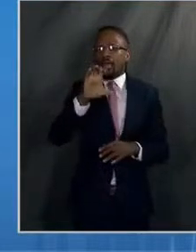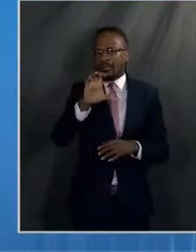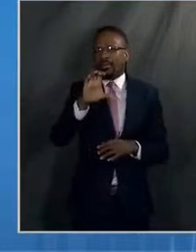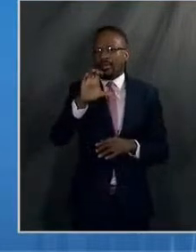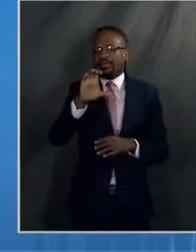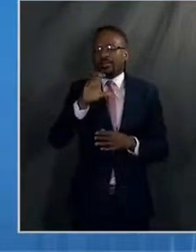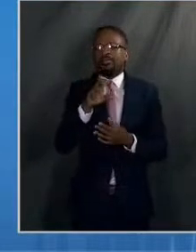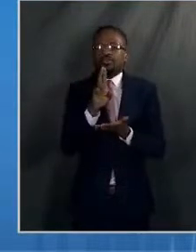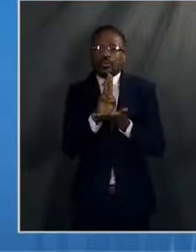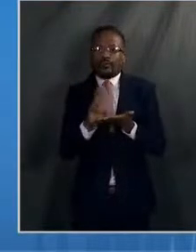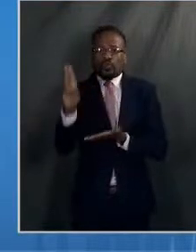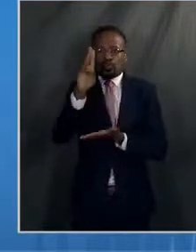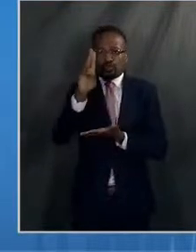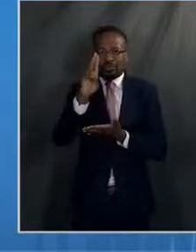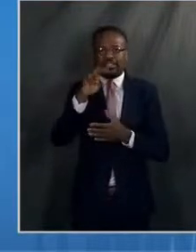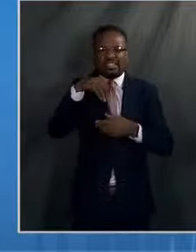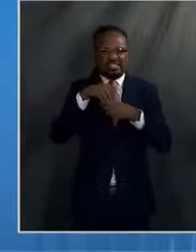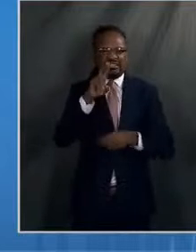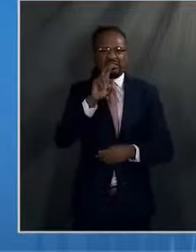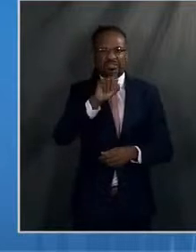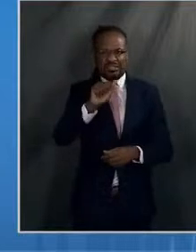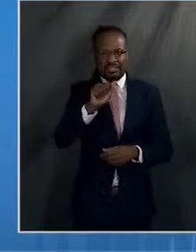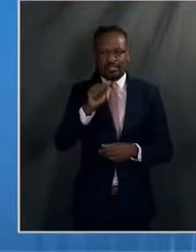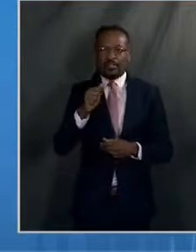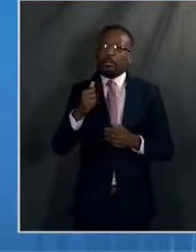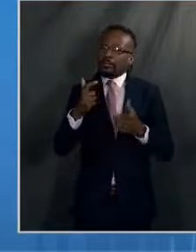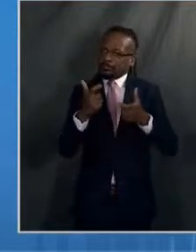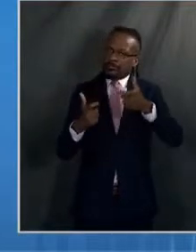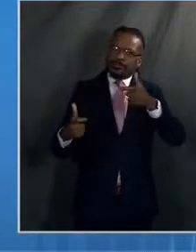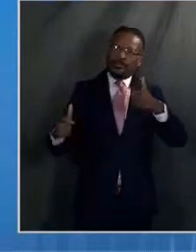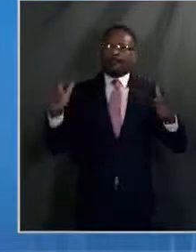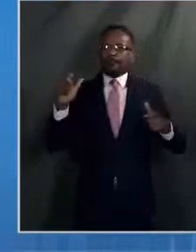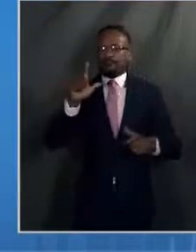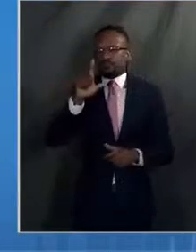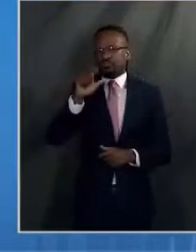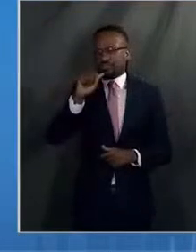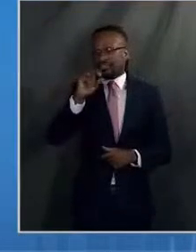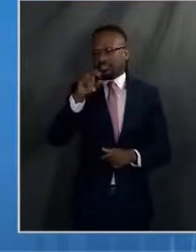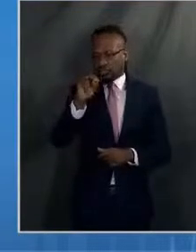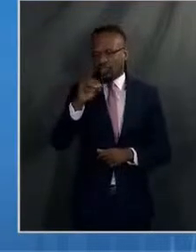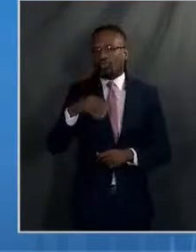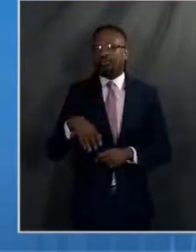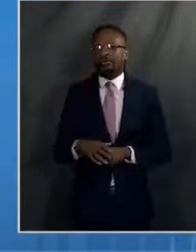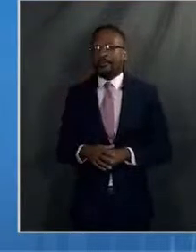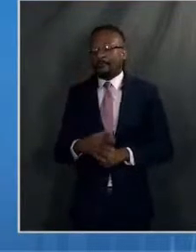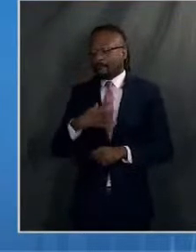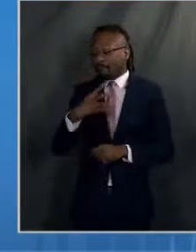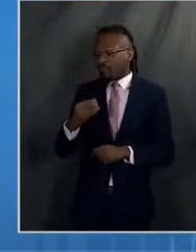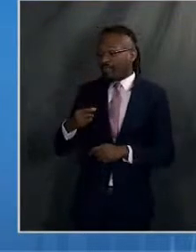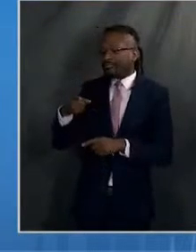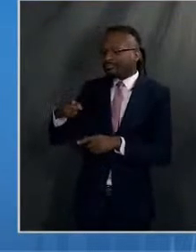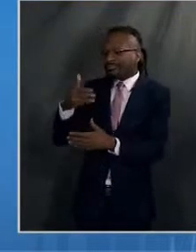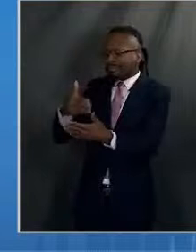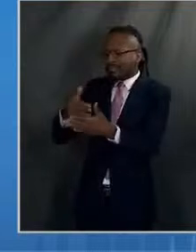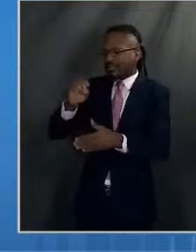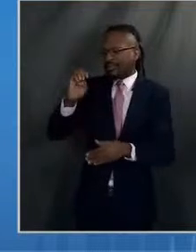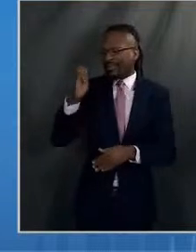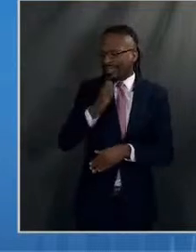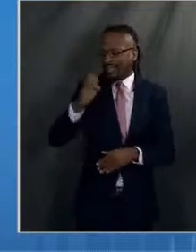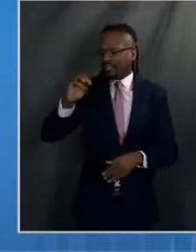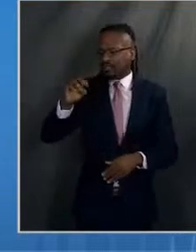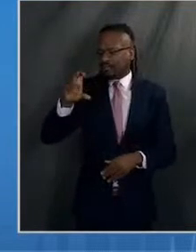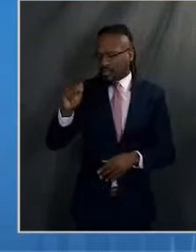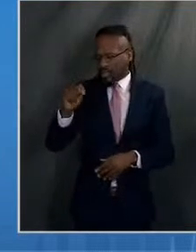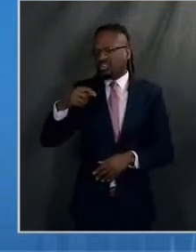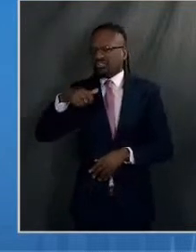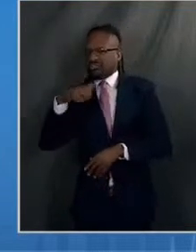community. And we're opening a new center at Oakland Coliseum, adjacent to the communities of Eastmont and Elmhurst, which